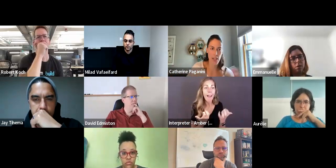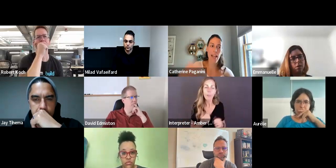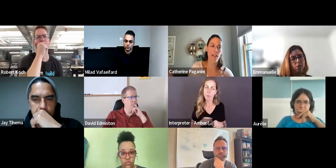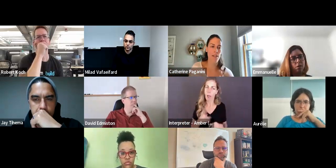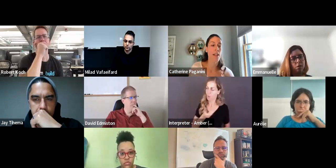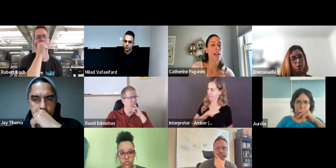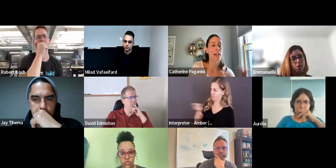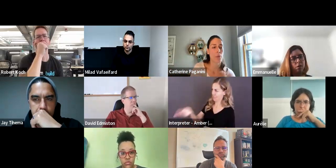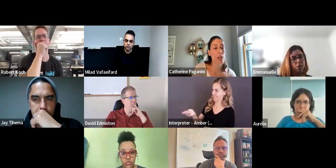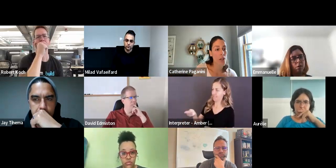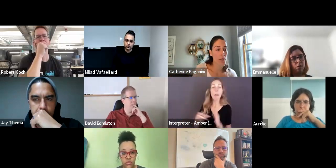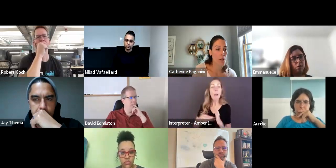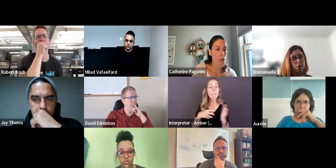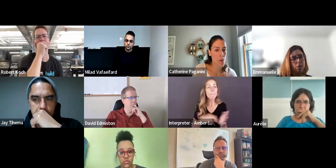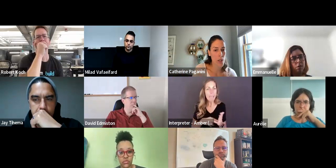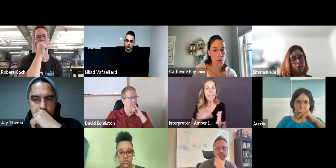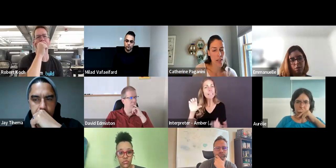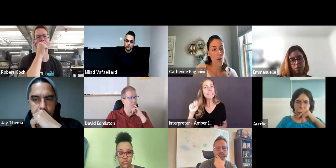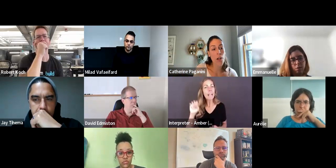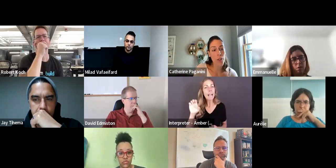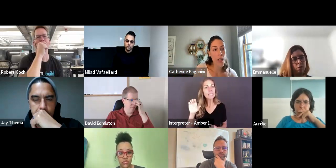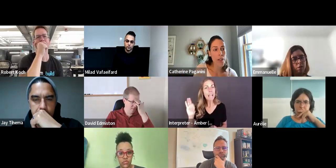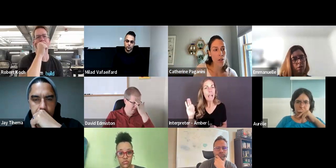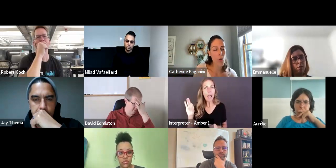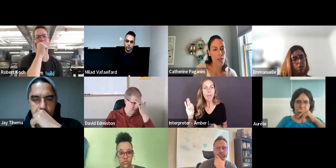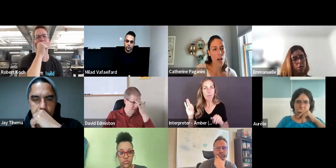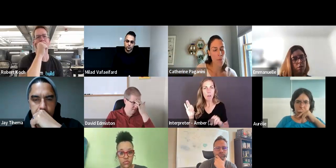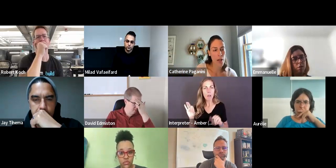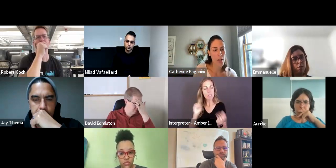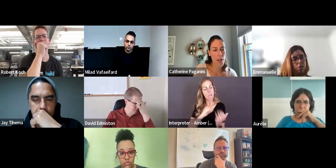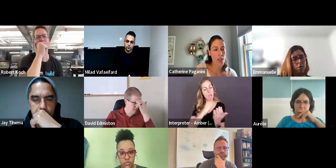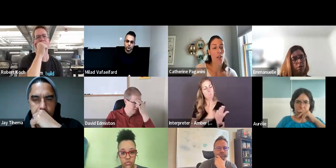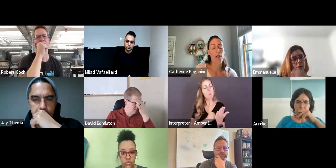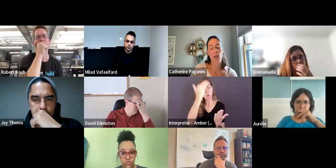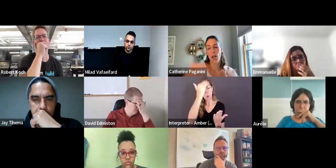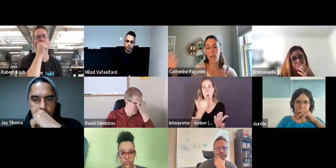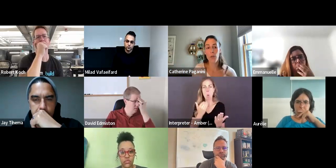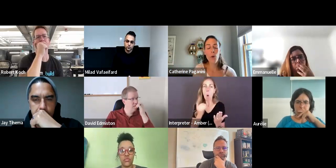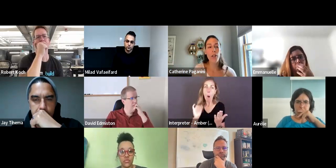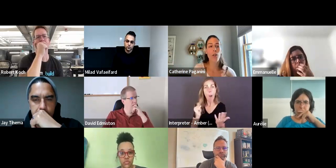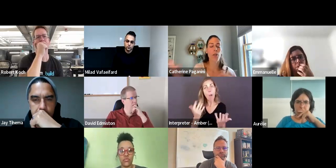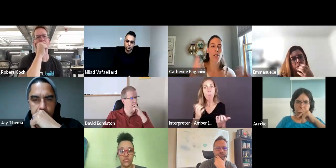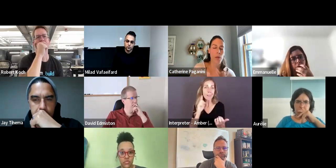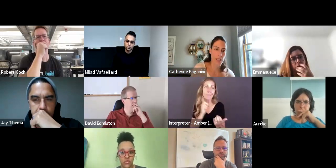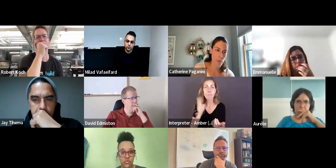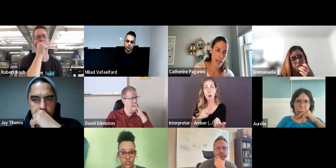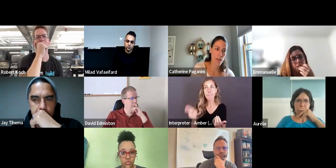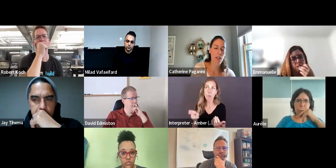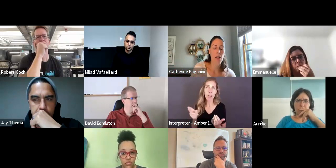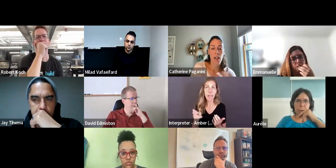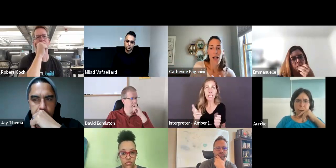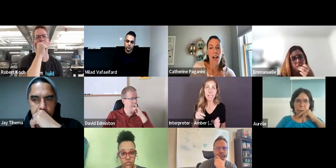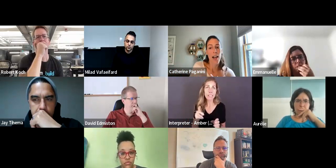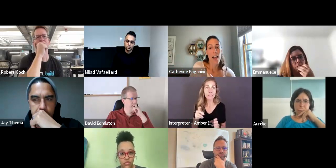an expert in X, let me look if there is someone who's deaf or hard of hearing who can talk about that, can talk about a reporter, participate